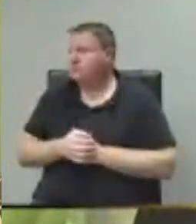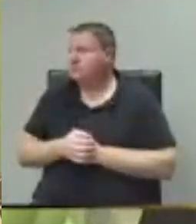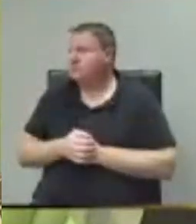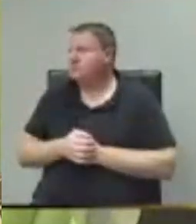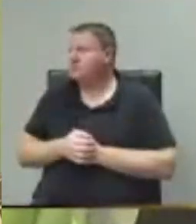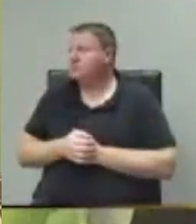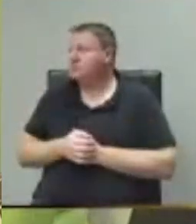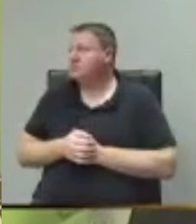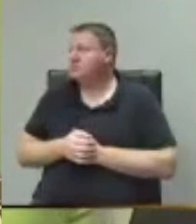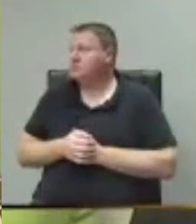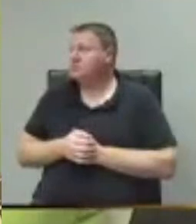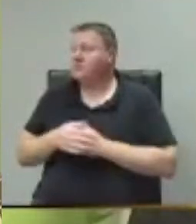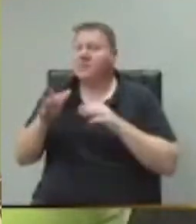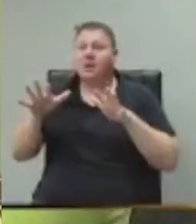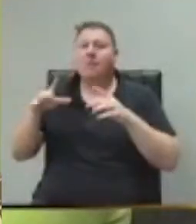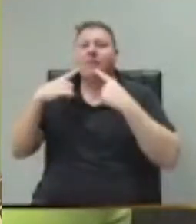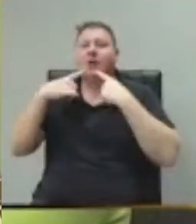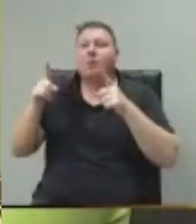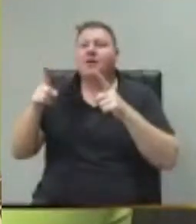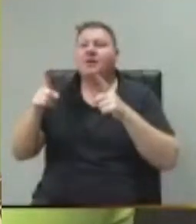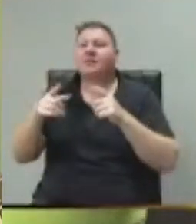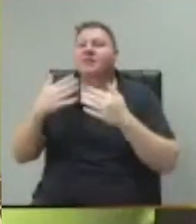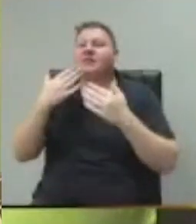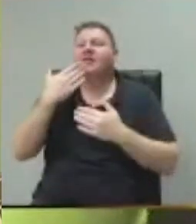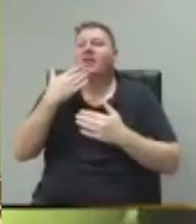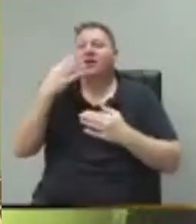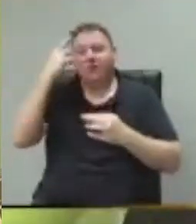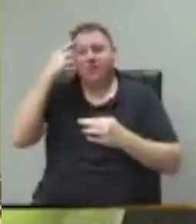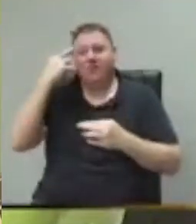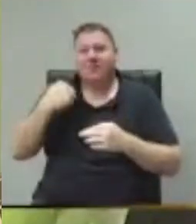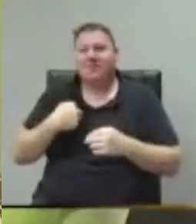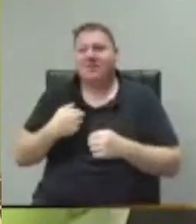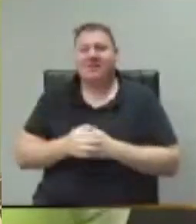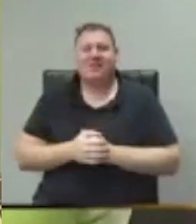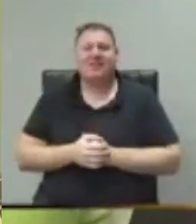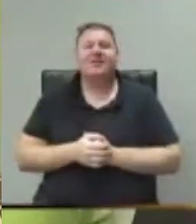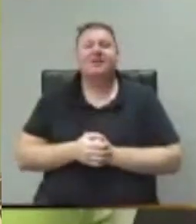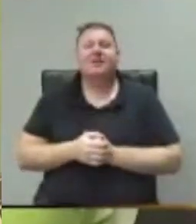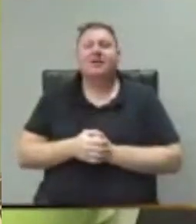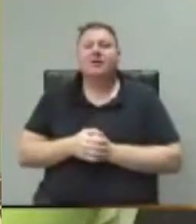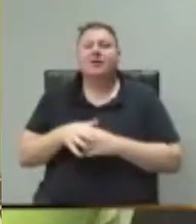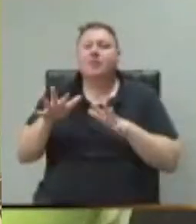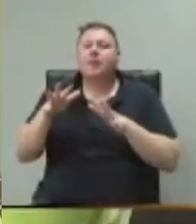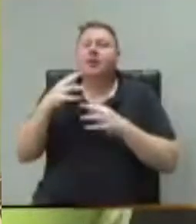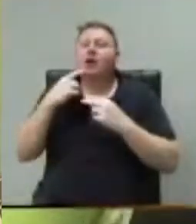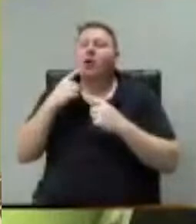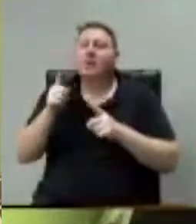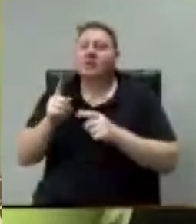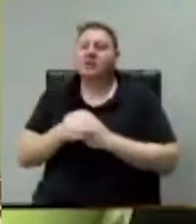Oh, okay. Yeah. Public comments. Thank you. Thank you. Public comments. You got